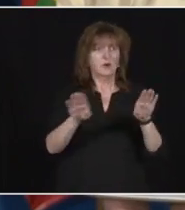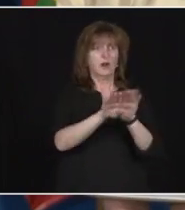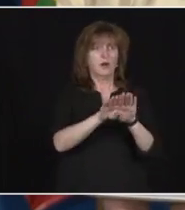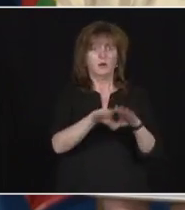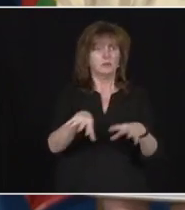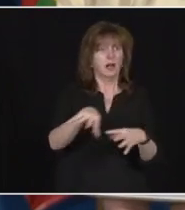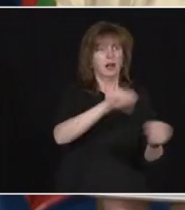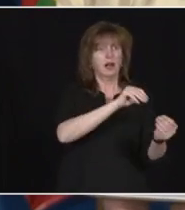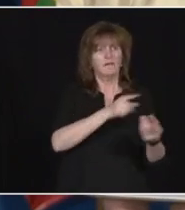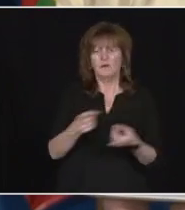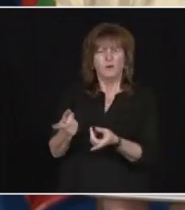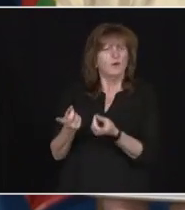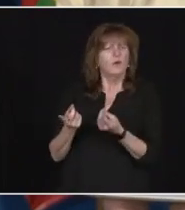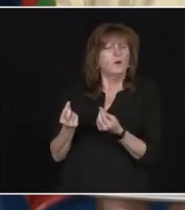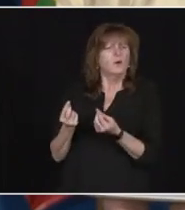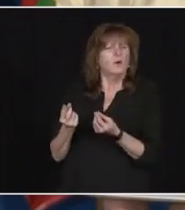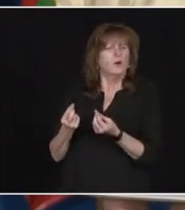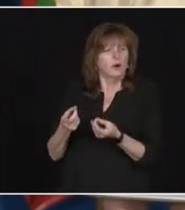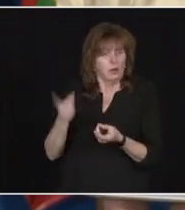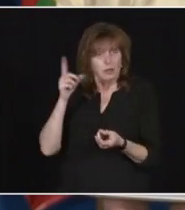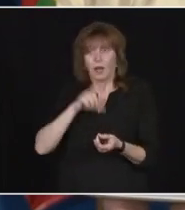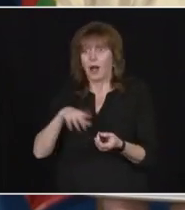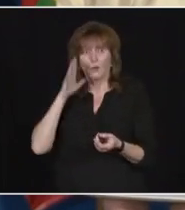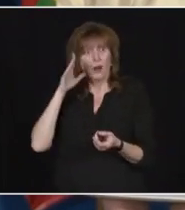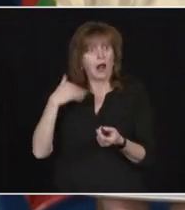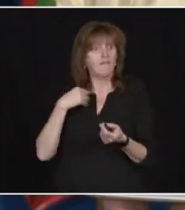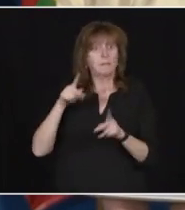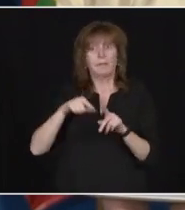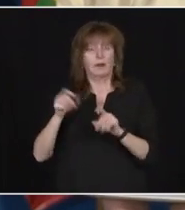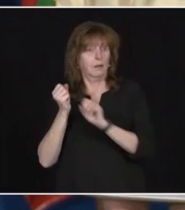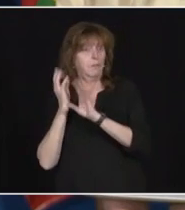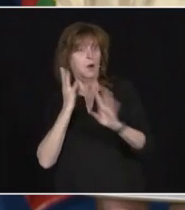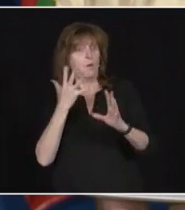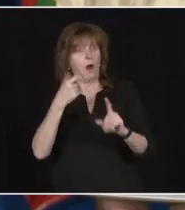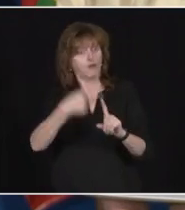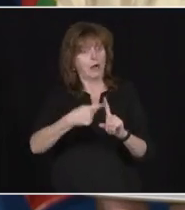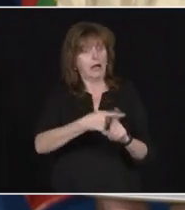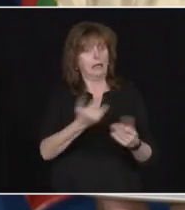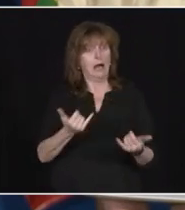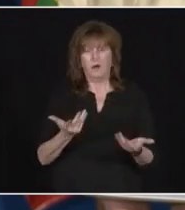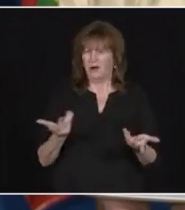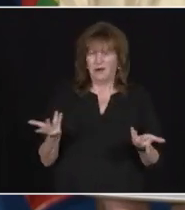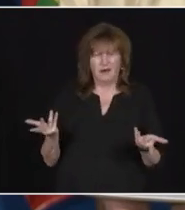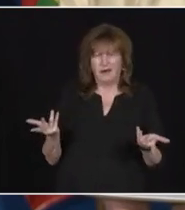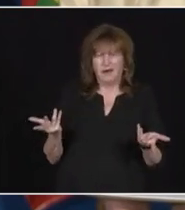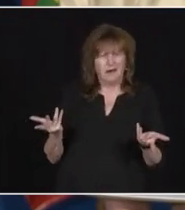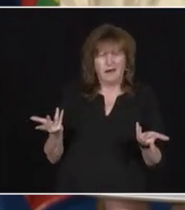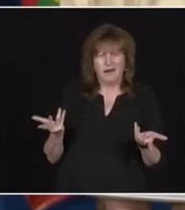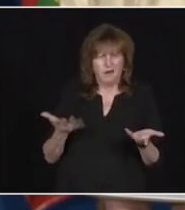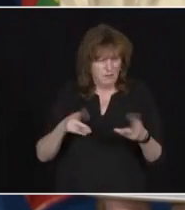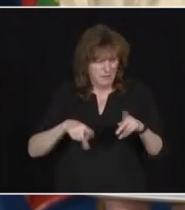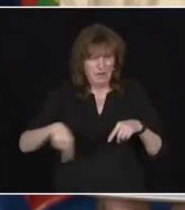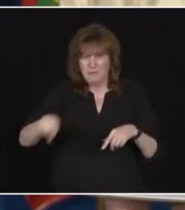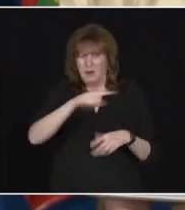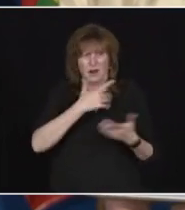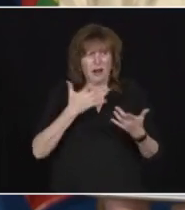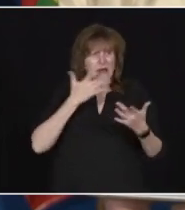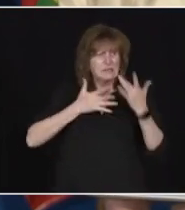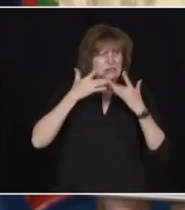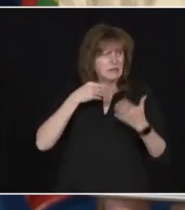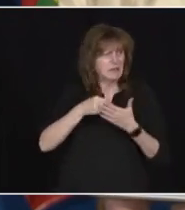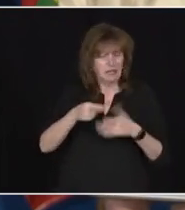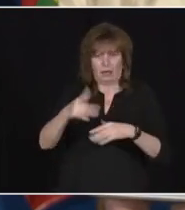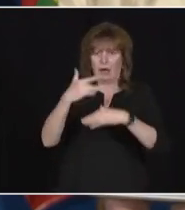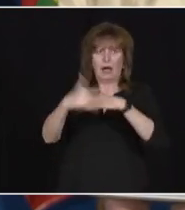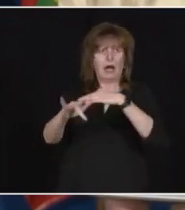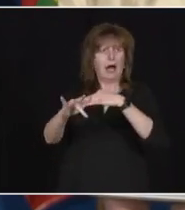landlords think? They're going to have an army of people wanting to move in? People are struggling. They're going to sit there vacant. So if I were them, I'd